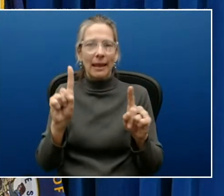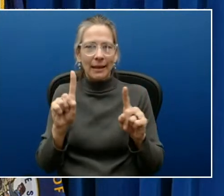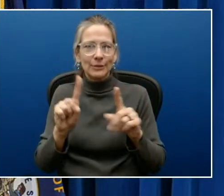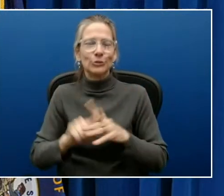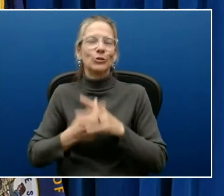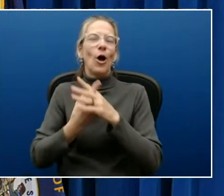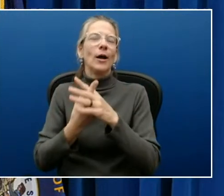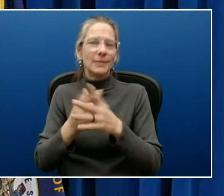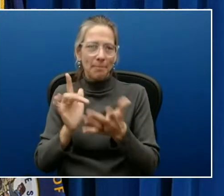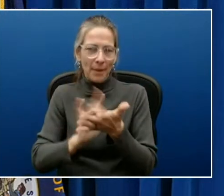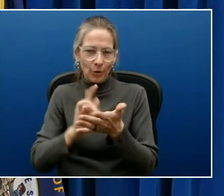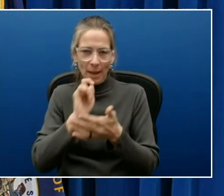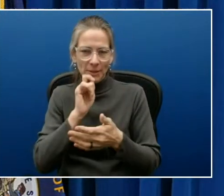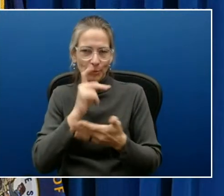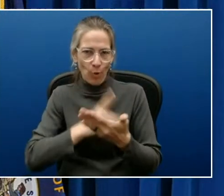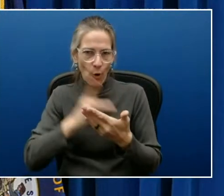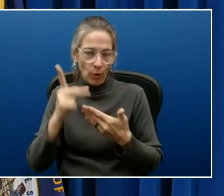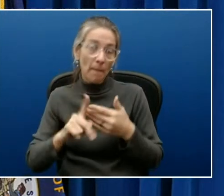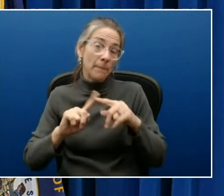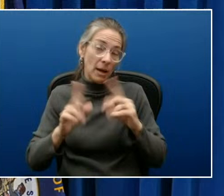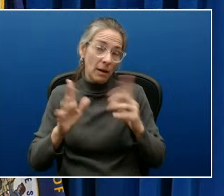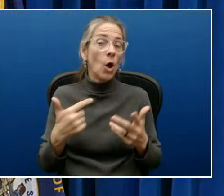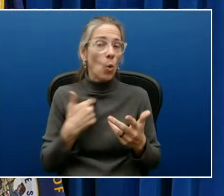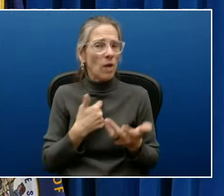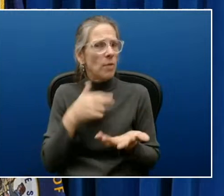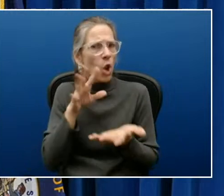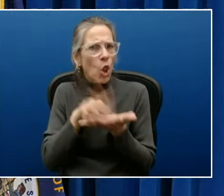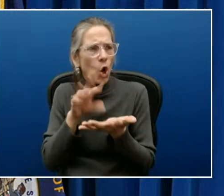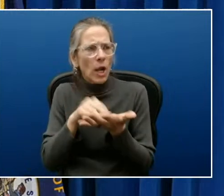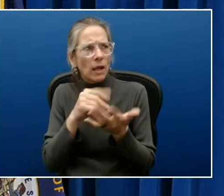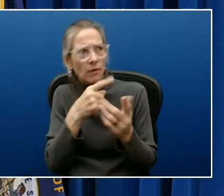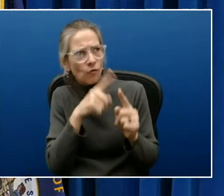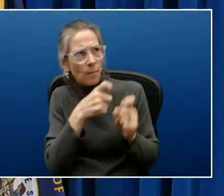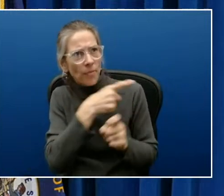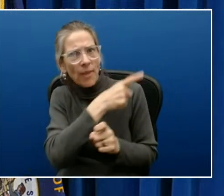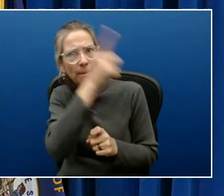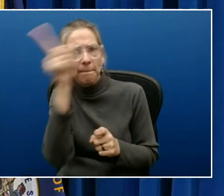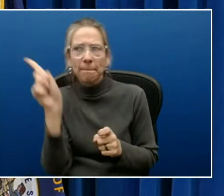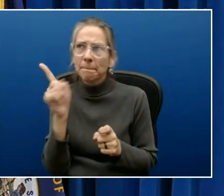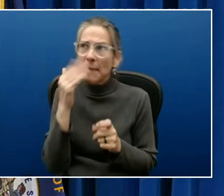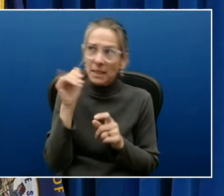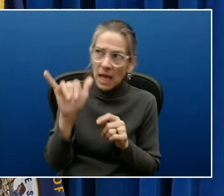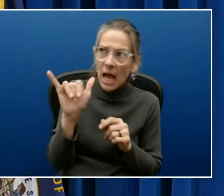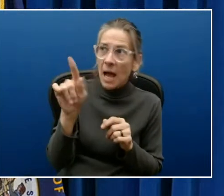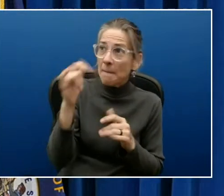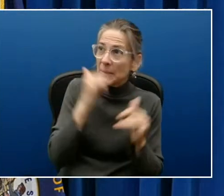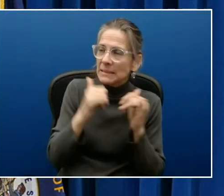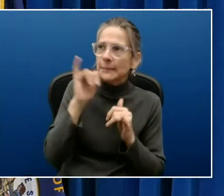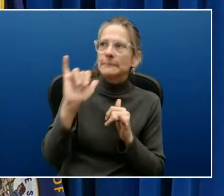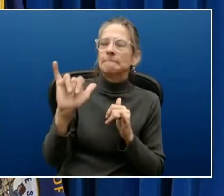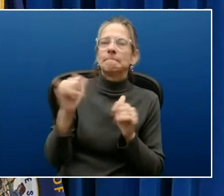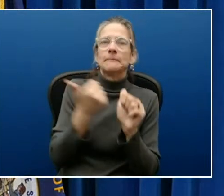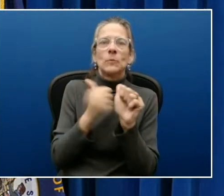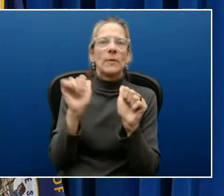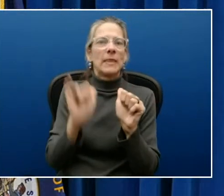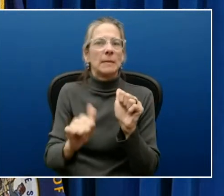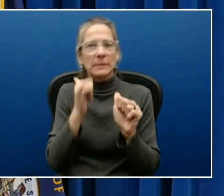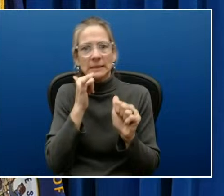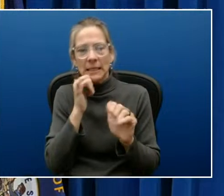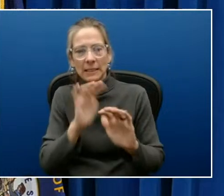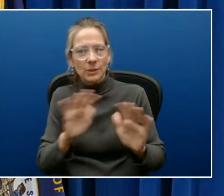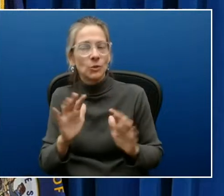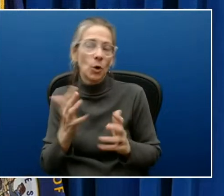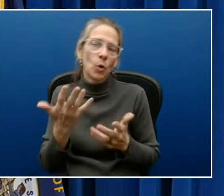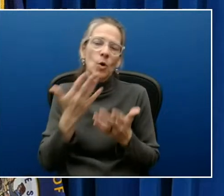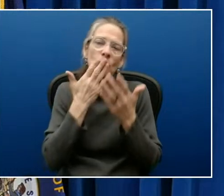And what that means is we've been able to learn the best practices and avoid some of the mistakes that we've seen out there. So grateful that